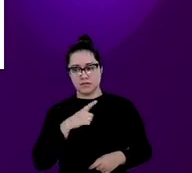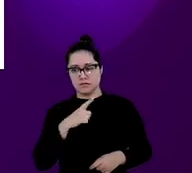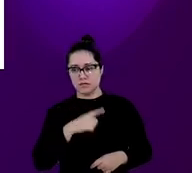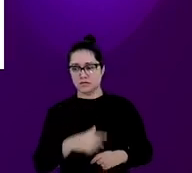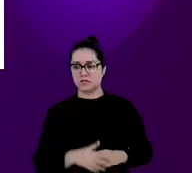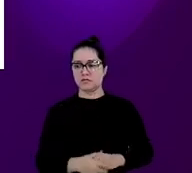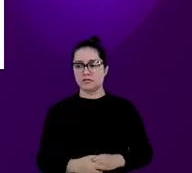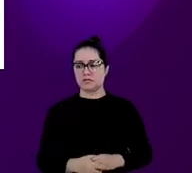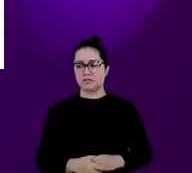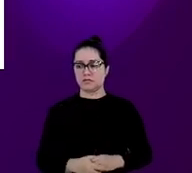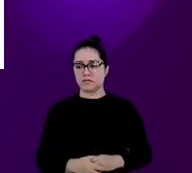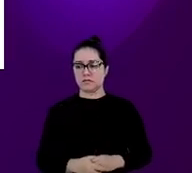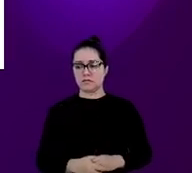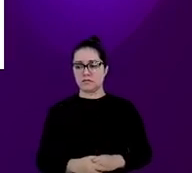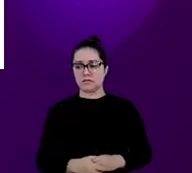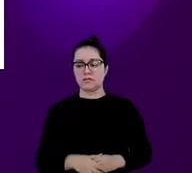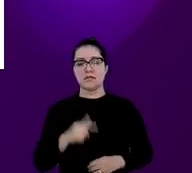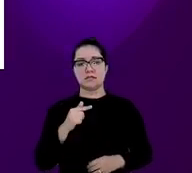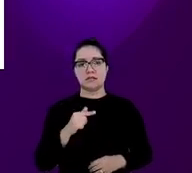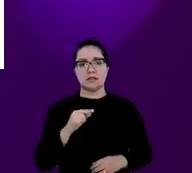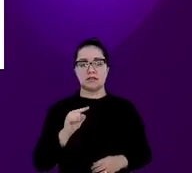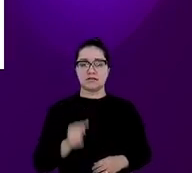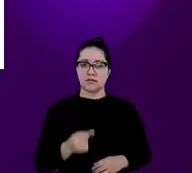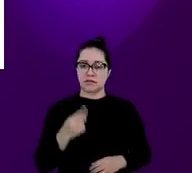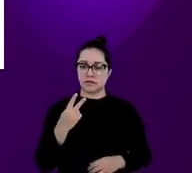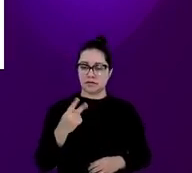5 to 10 minutes